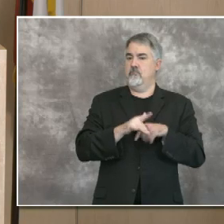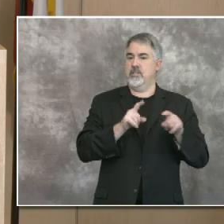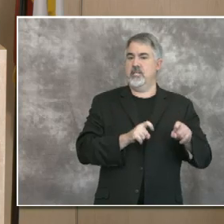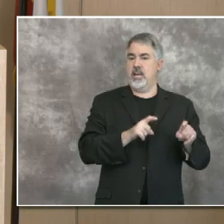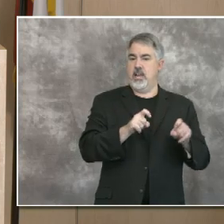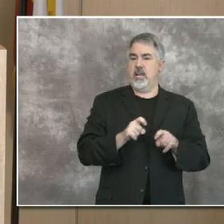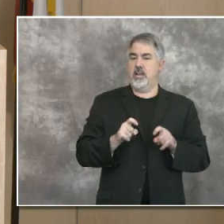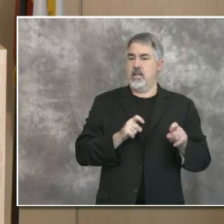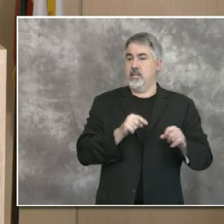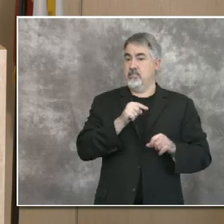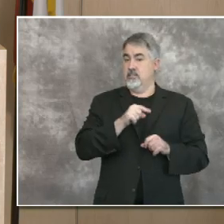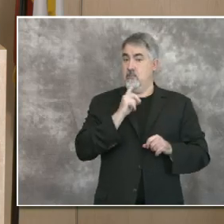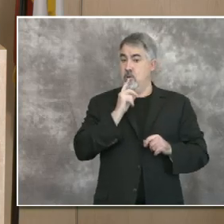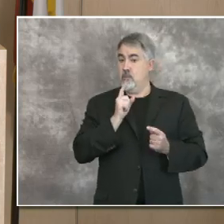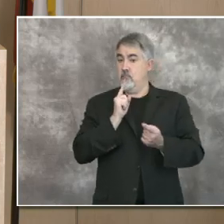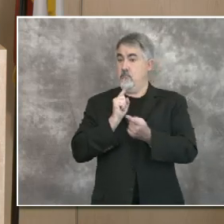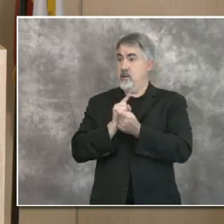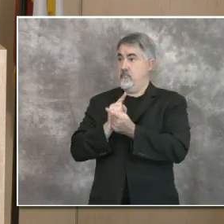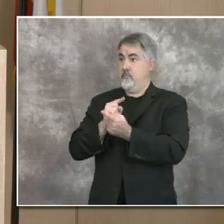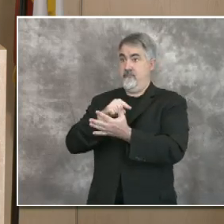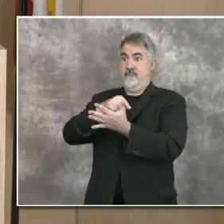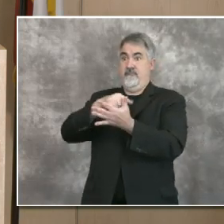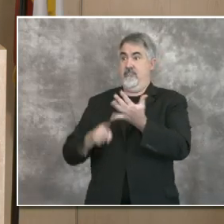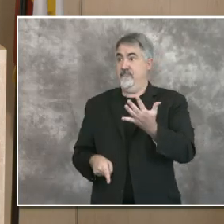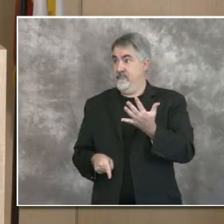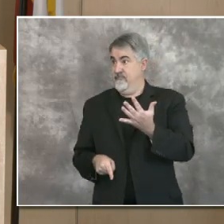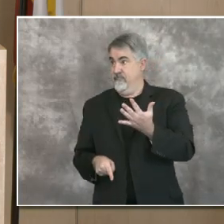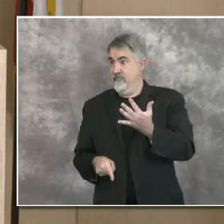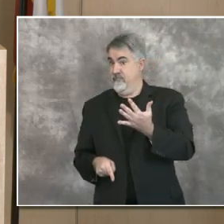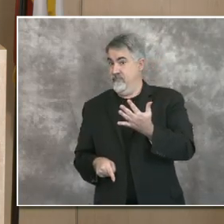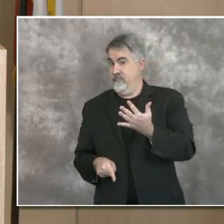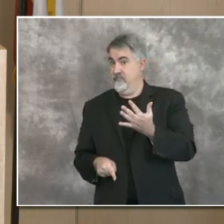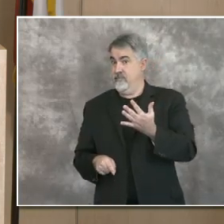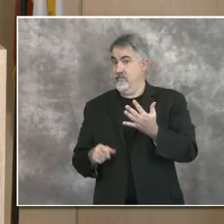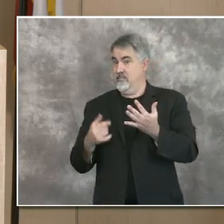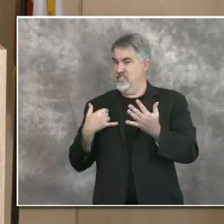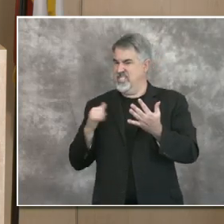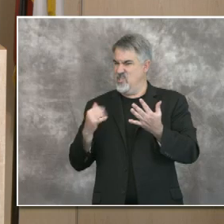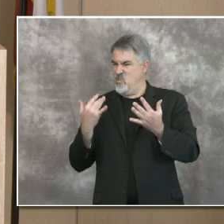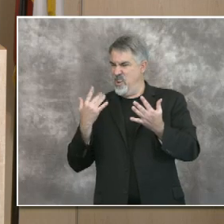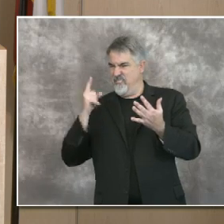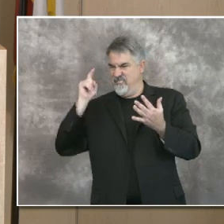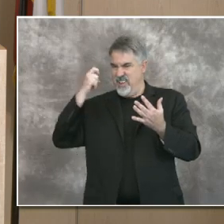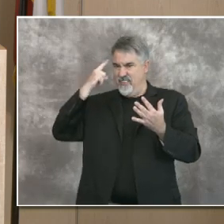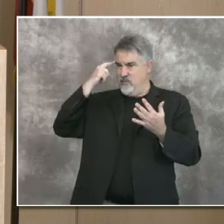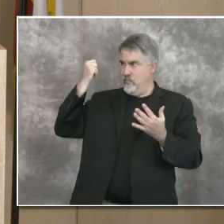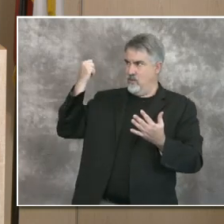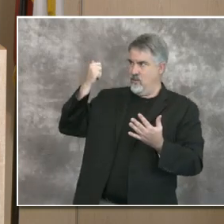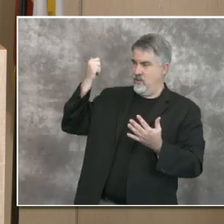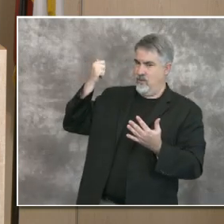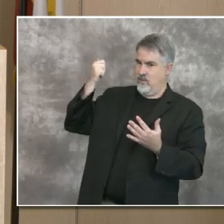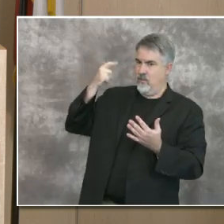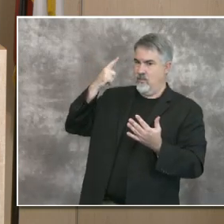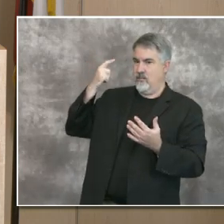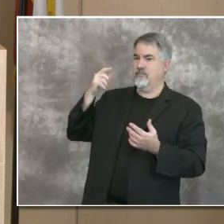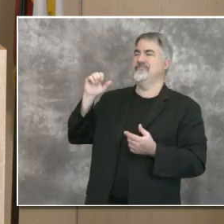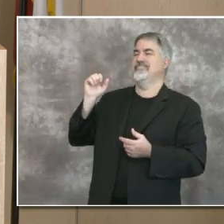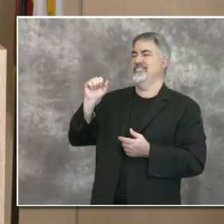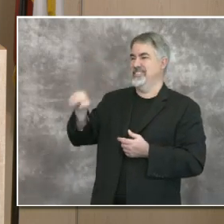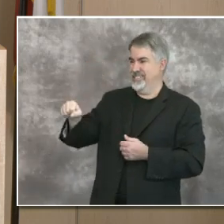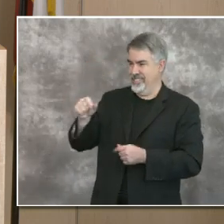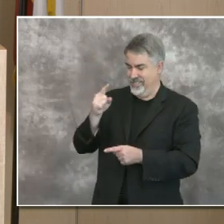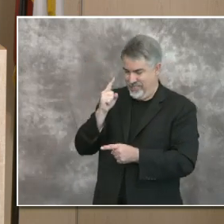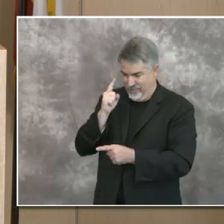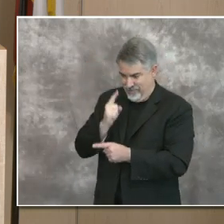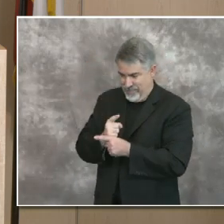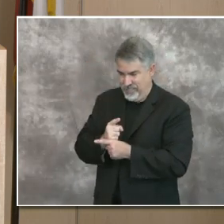have met the 5 criteria. But will we still be waiting on the governor at that point? Yes, sir. We still have to wait on the